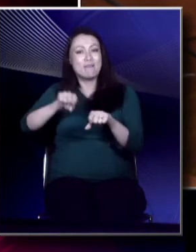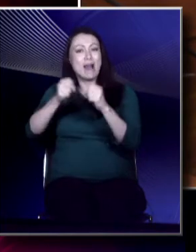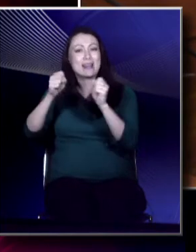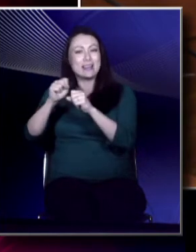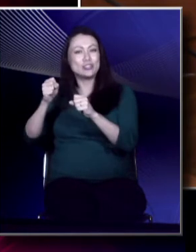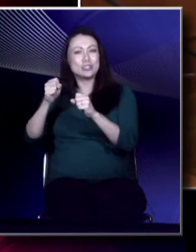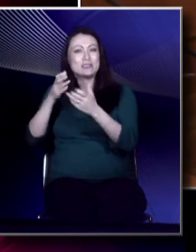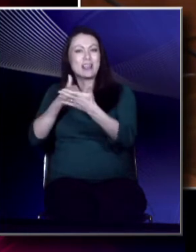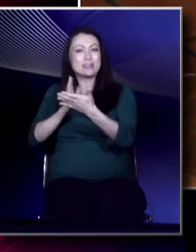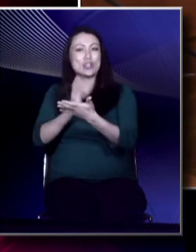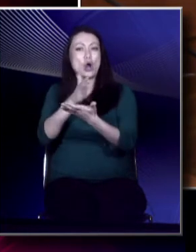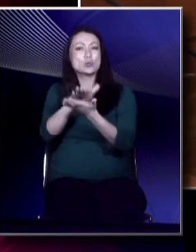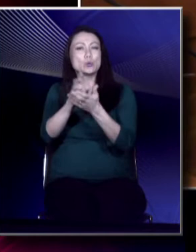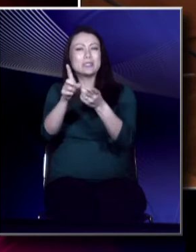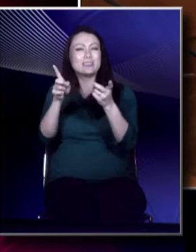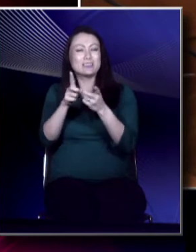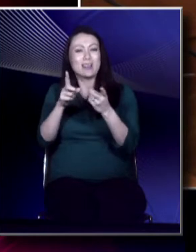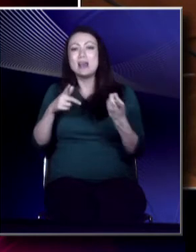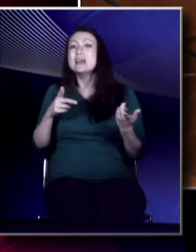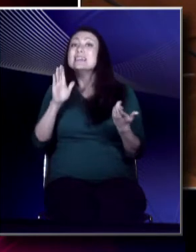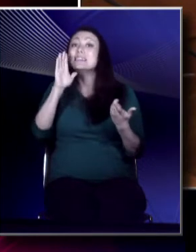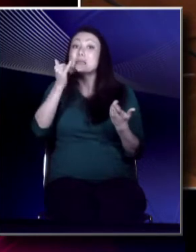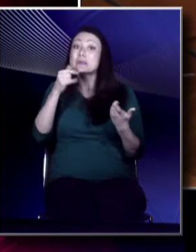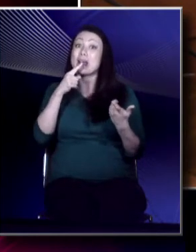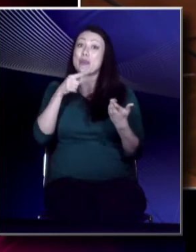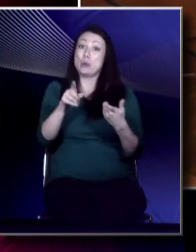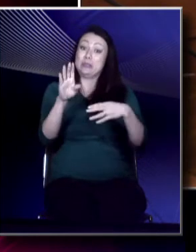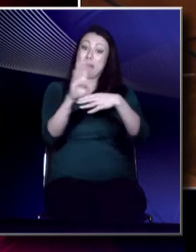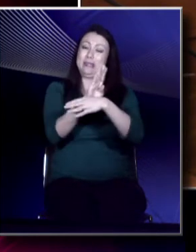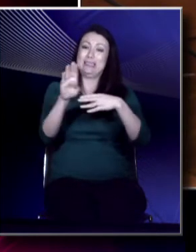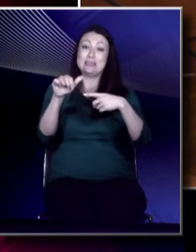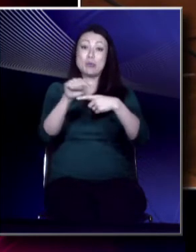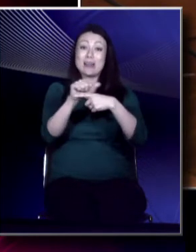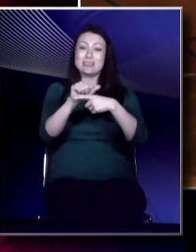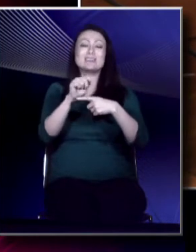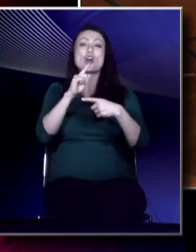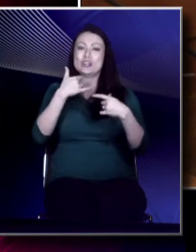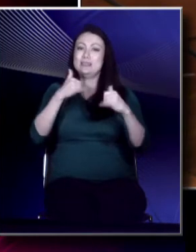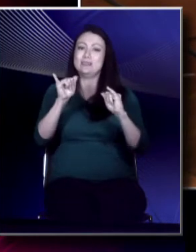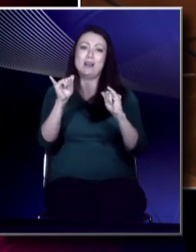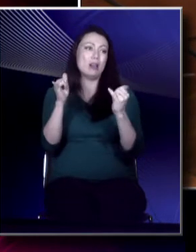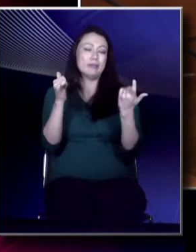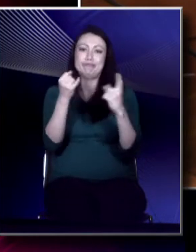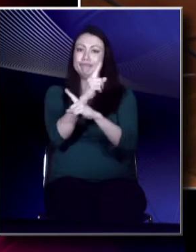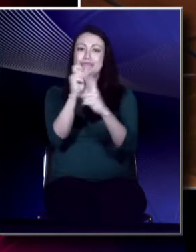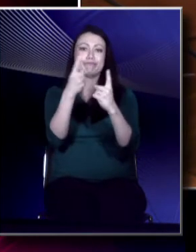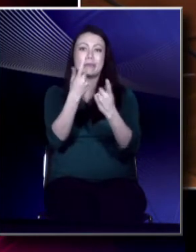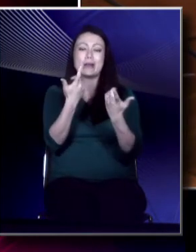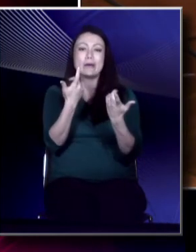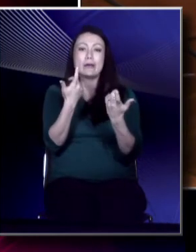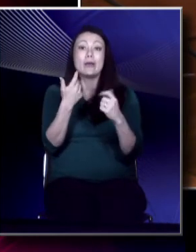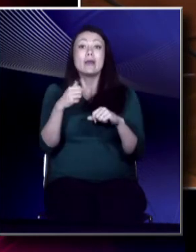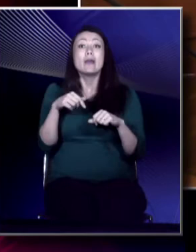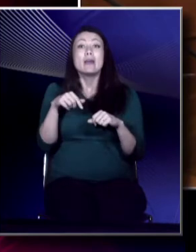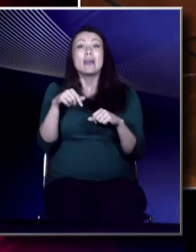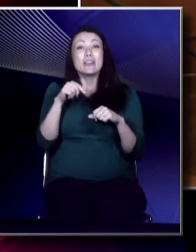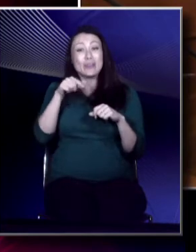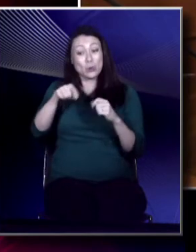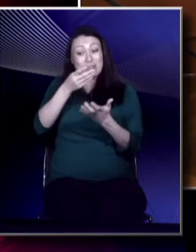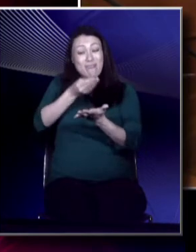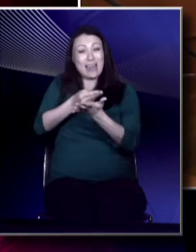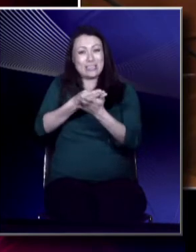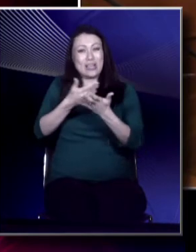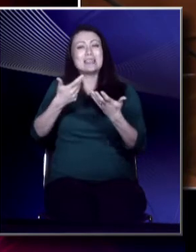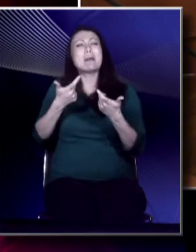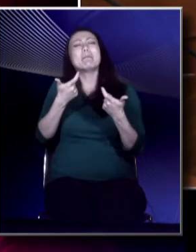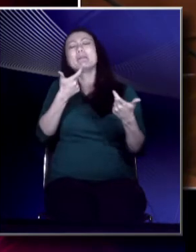It seems that reckless business practice continues. A quick look at the financials speak about the huge problems.